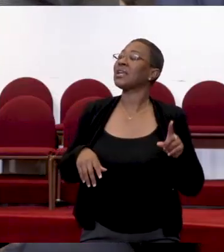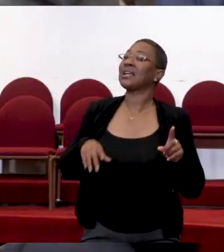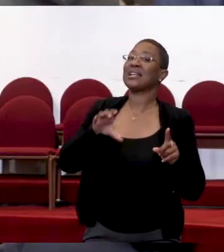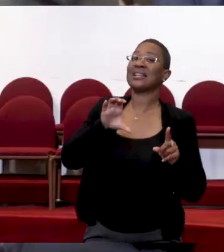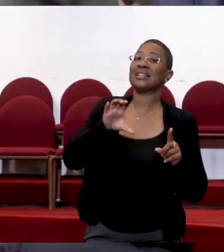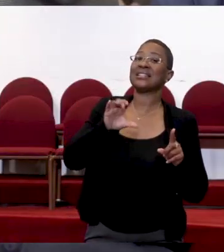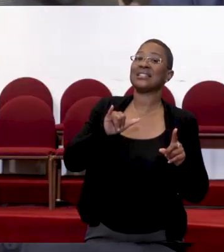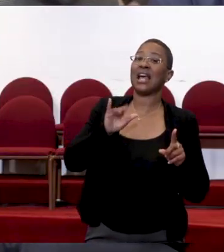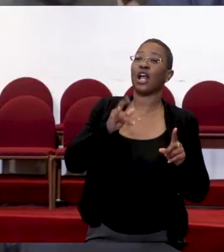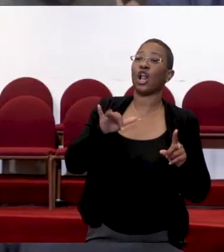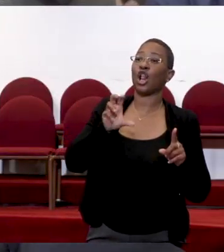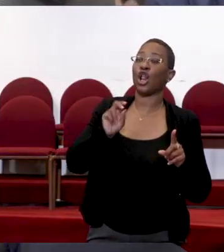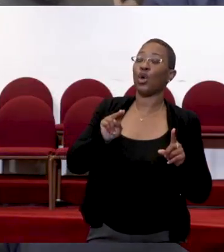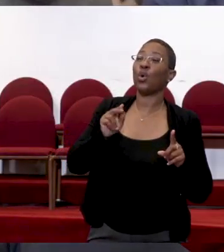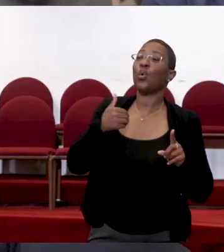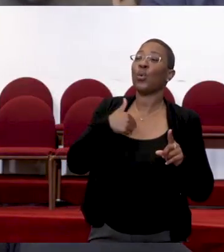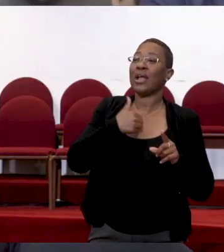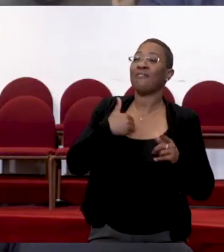Okay.